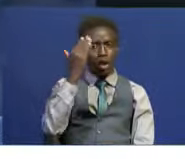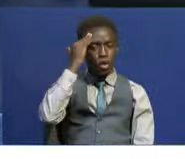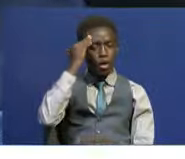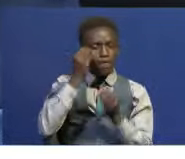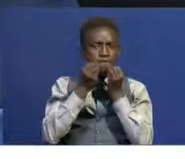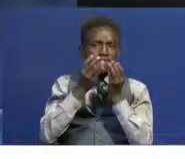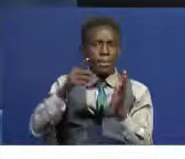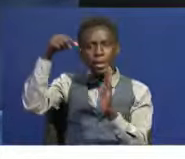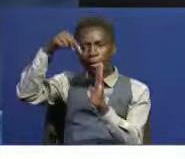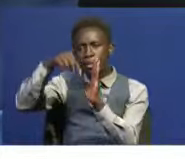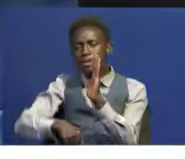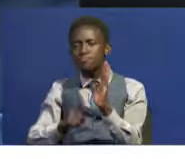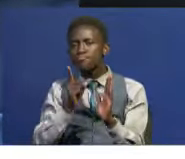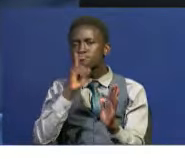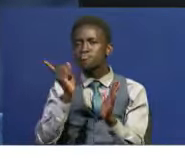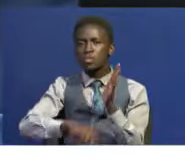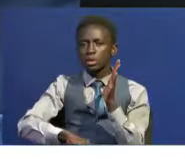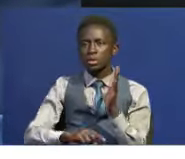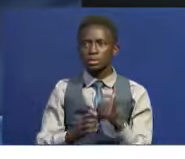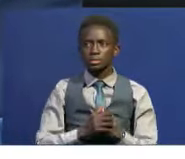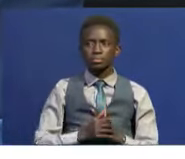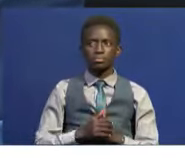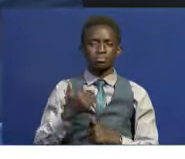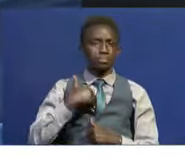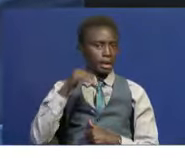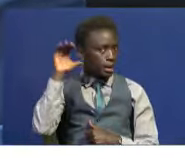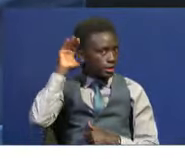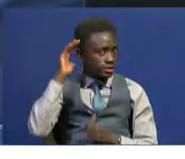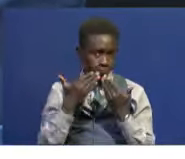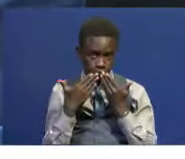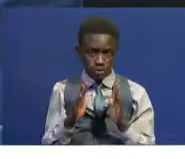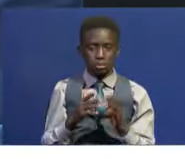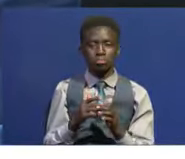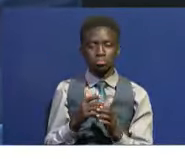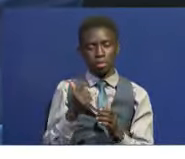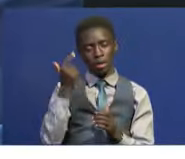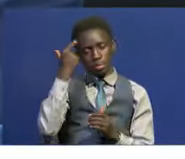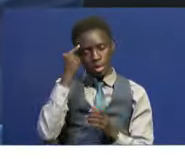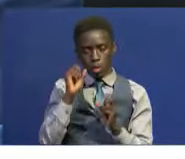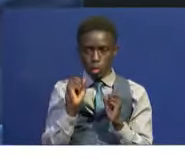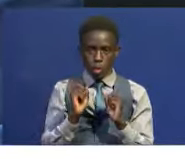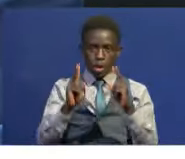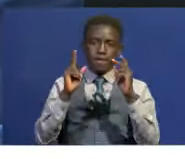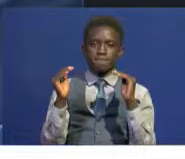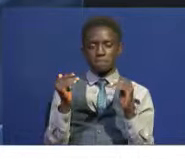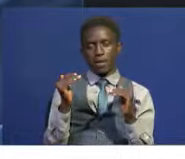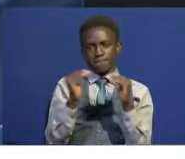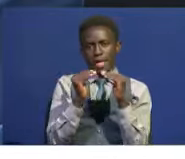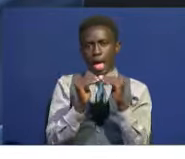members, and I think it's only fair that I come back with a comprehensive